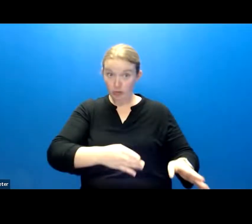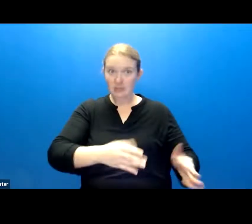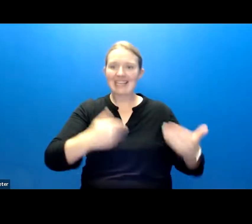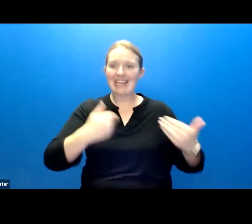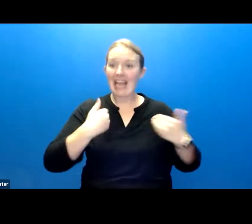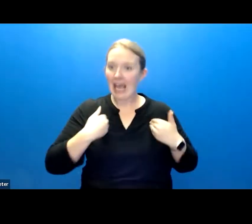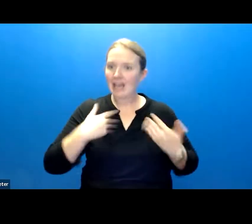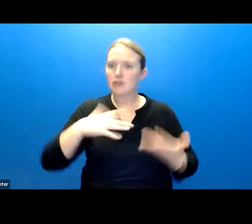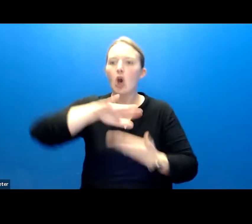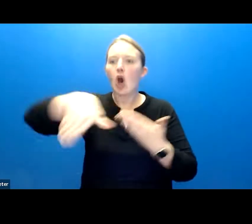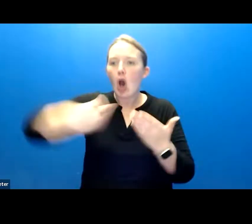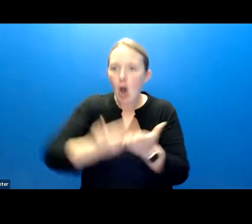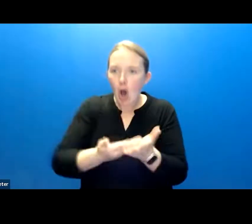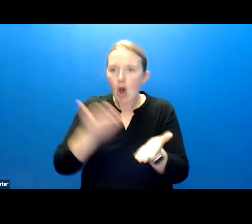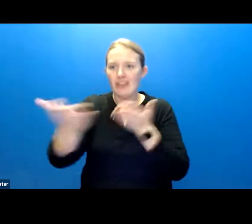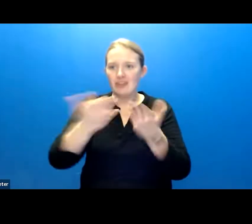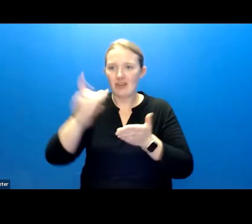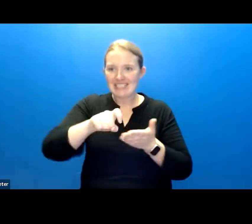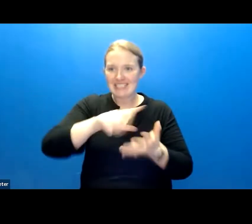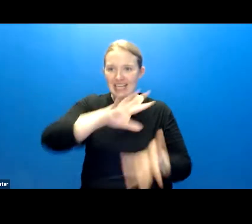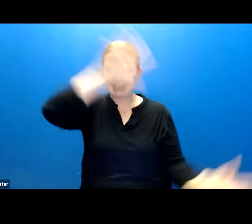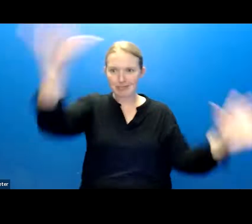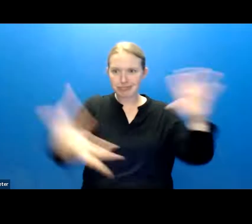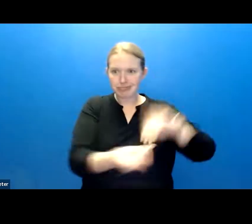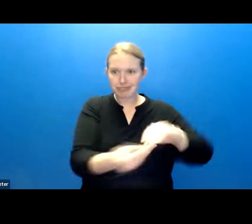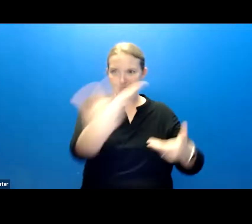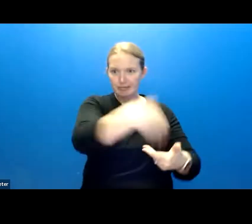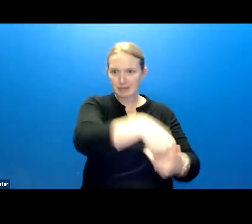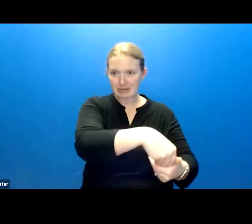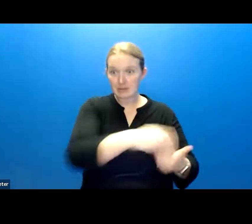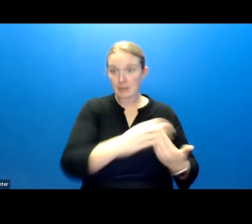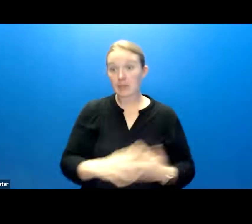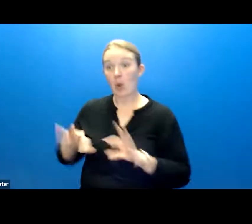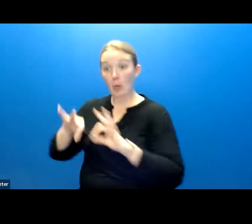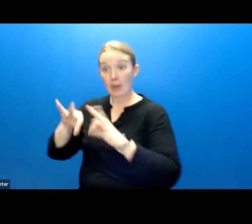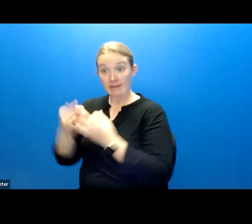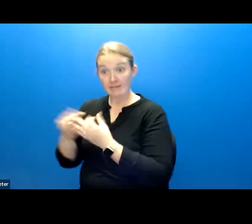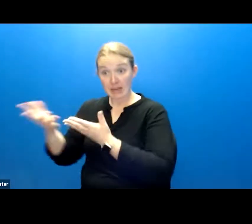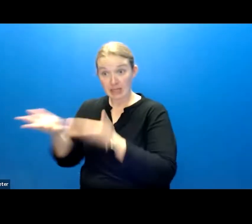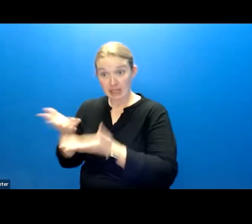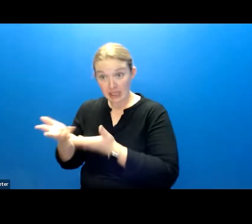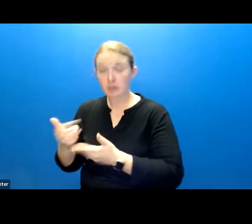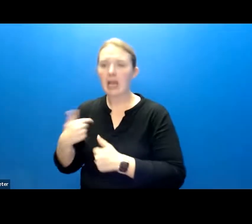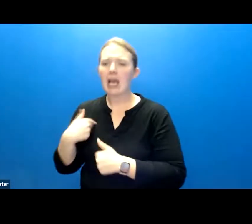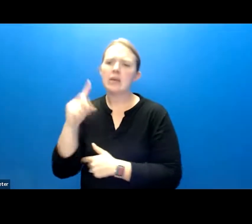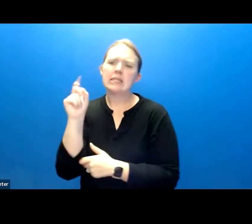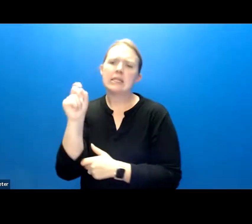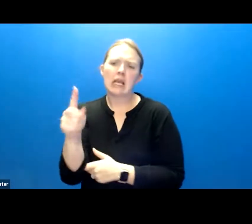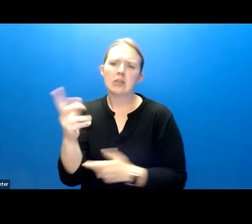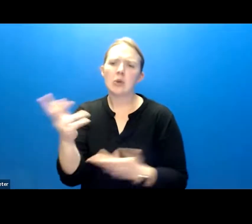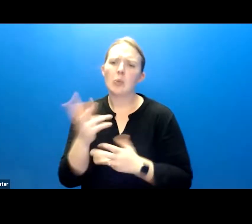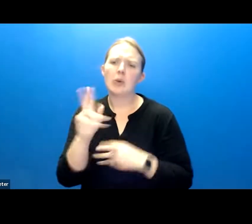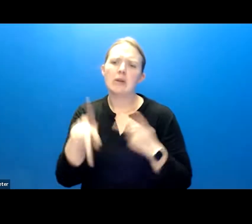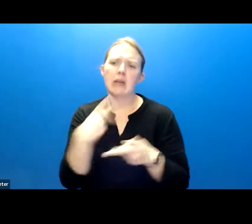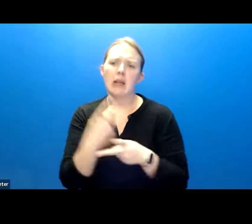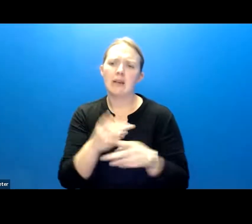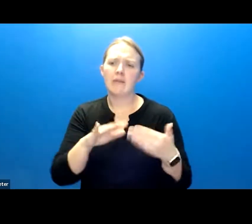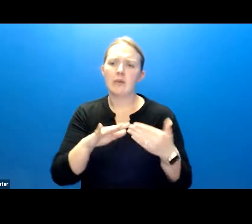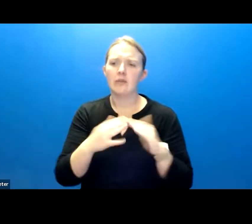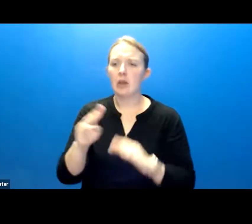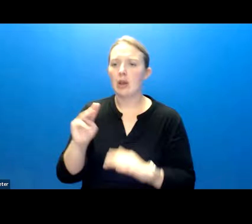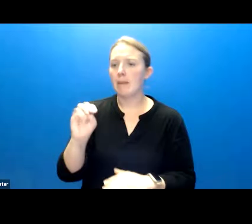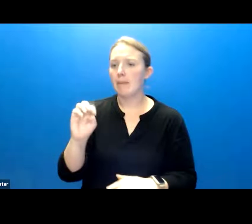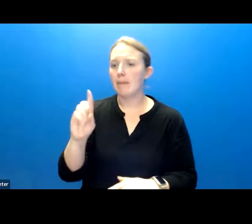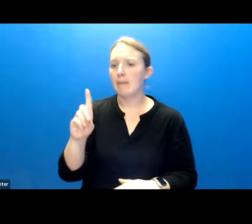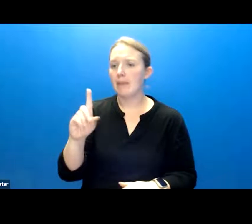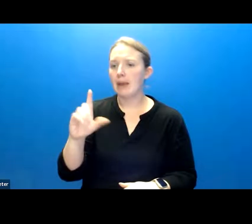wraparound services. And so when you mentioned about family engagement, I was just asking you about what type of community Medicaid waiver programs that